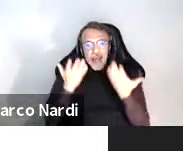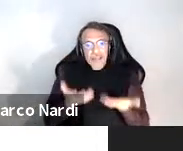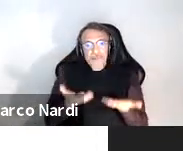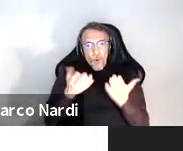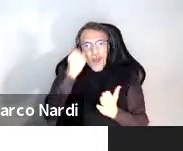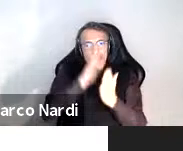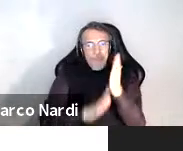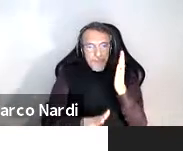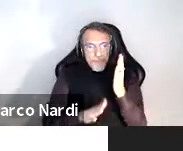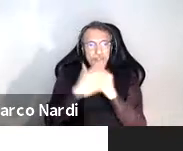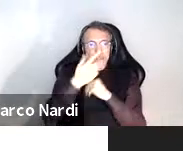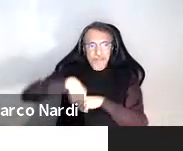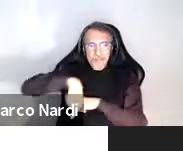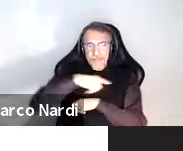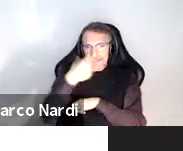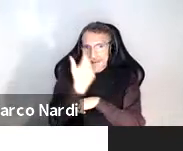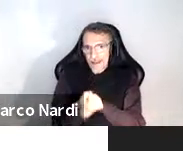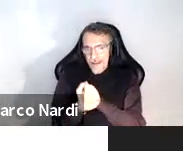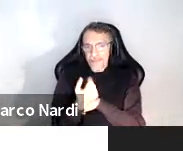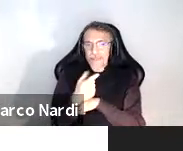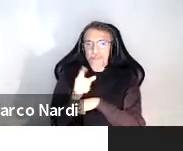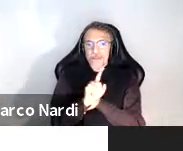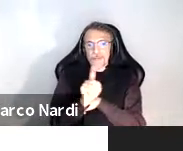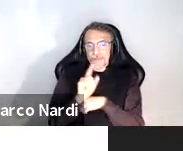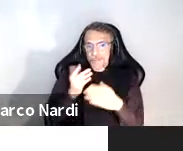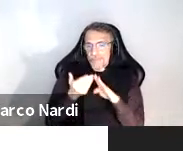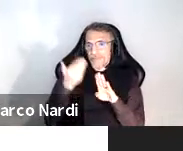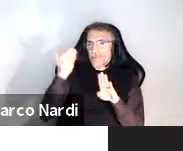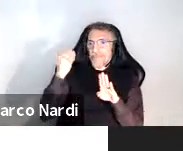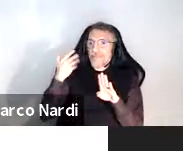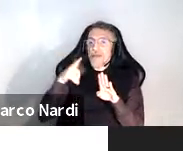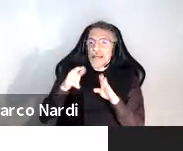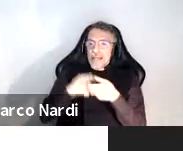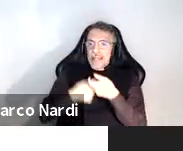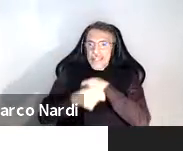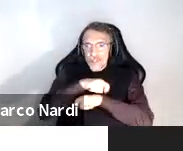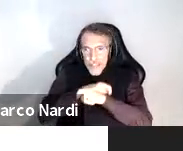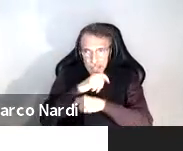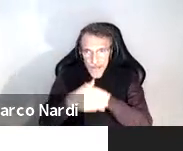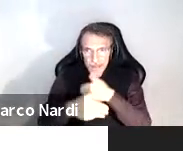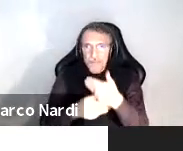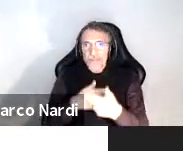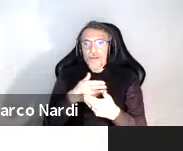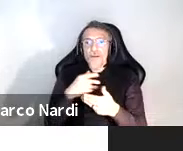experience that we had, especially prior to the HIPIC initiative,